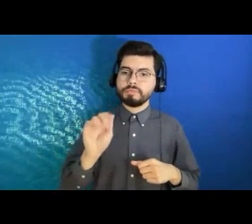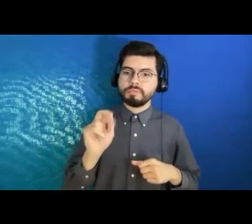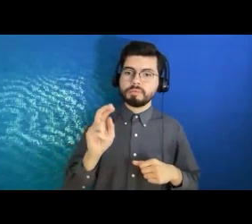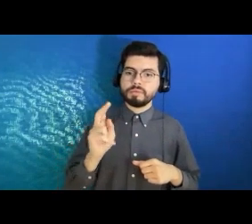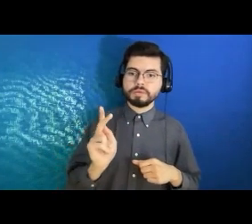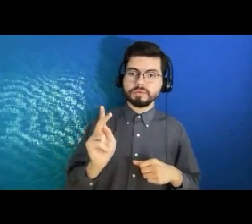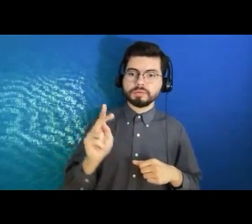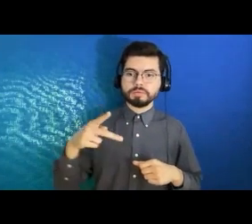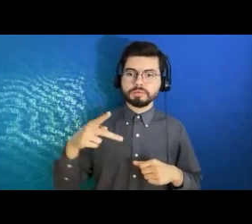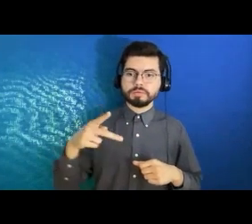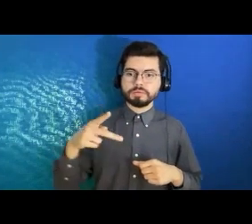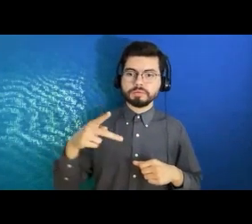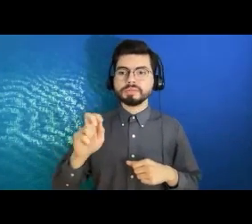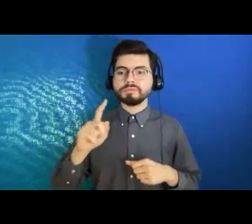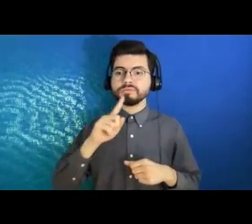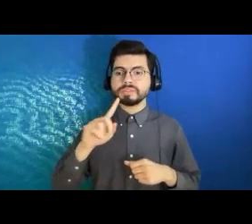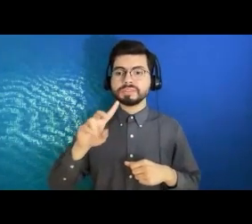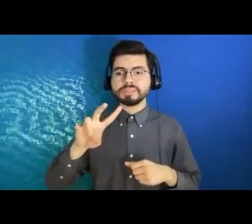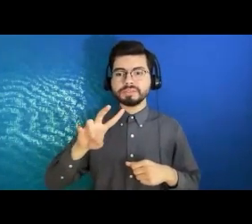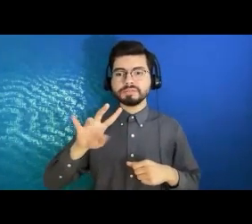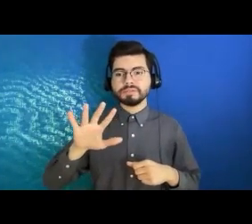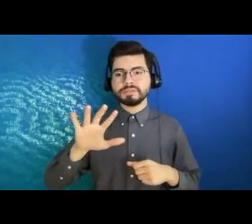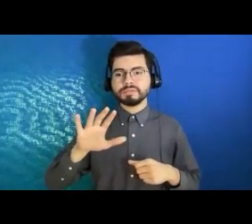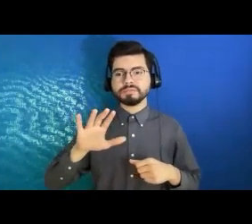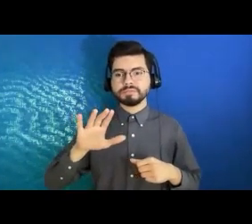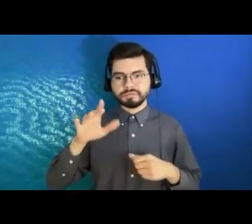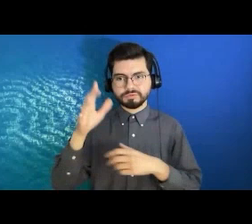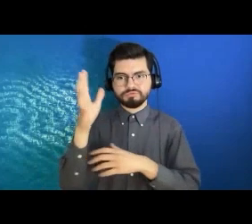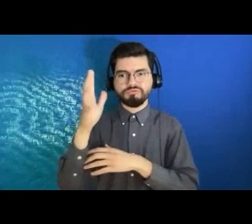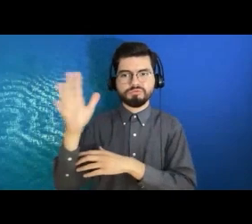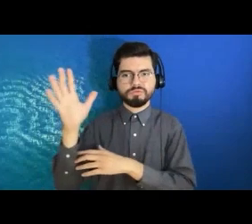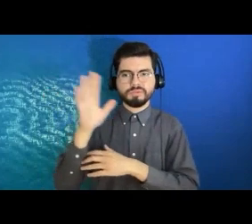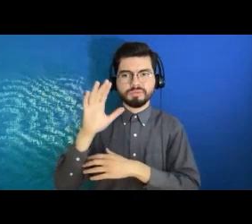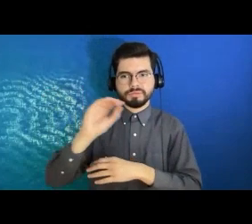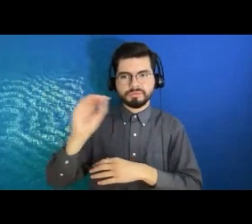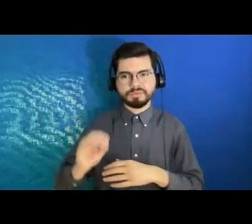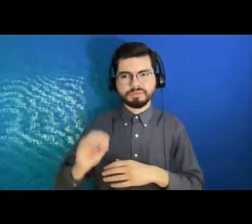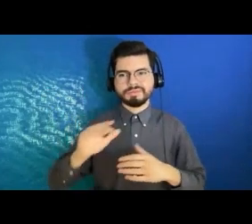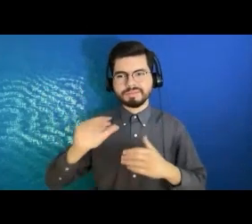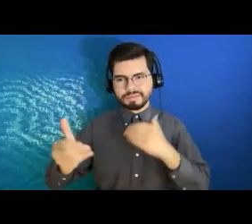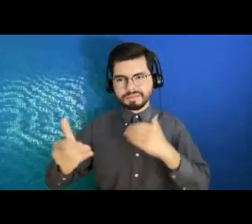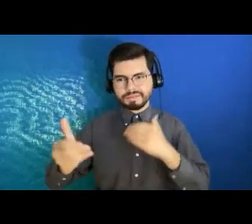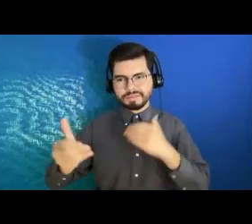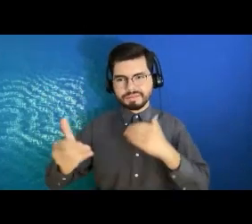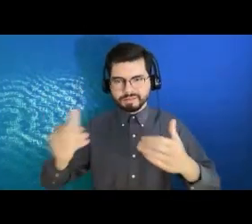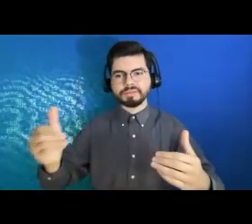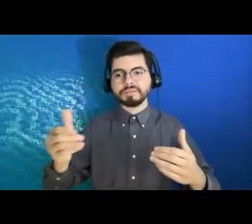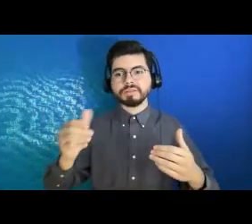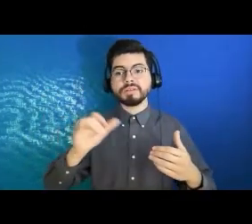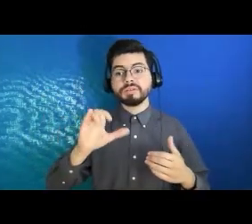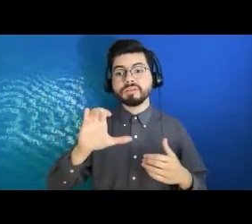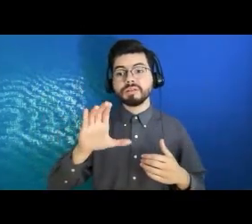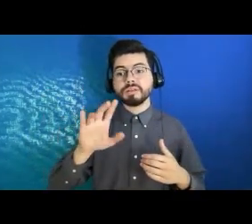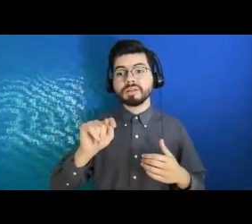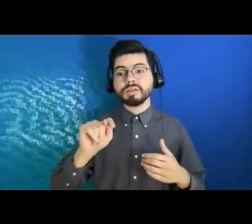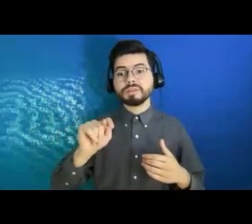large cone producing trees in the park. And then our cutthroat trout population has declined. And then